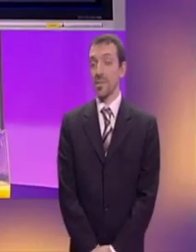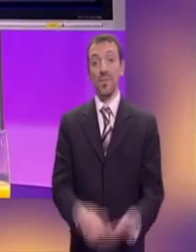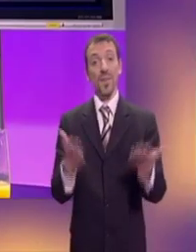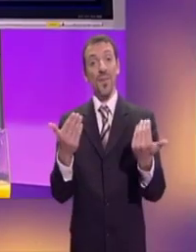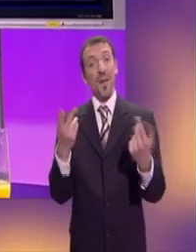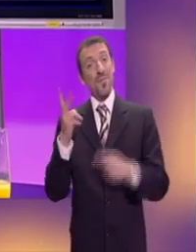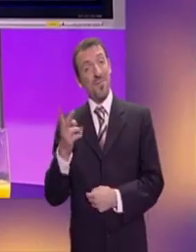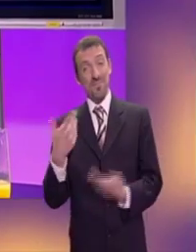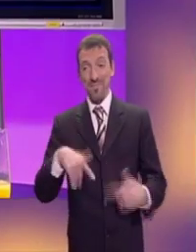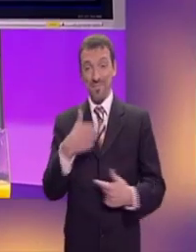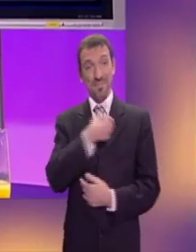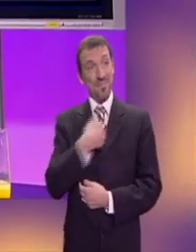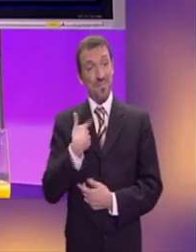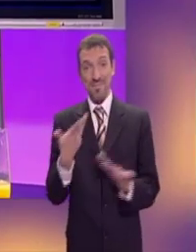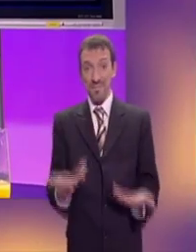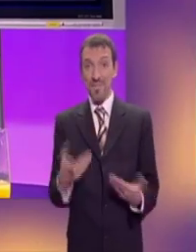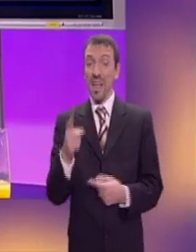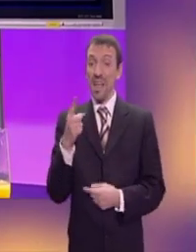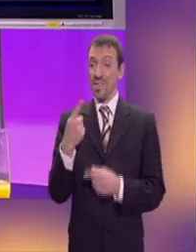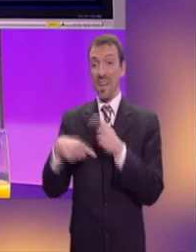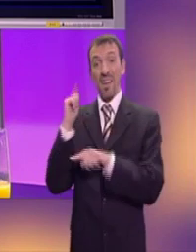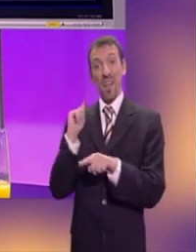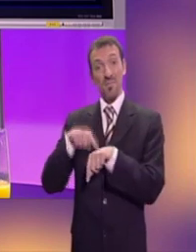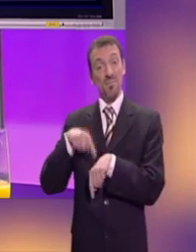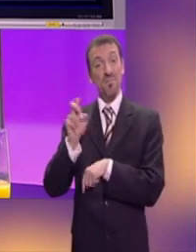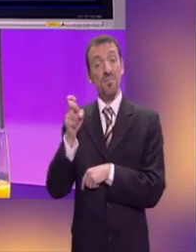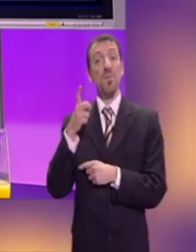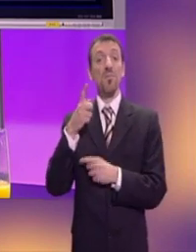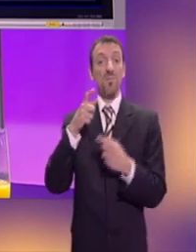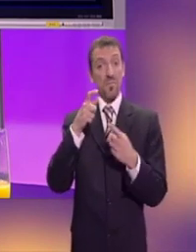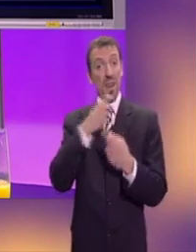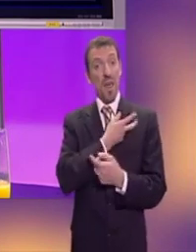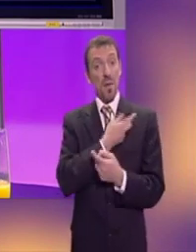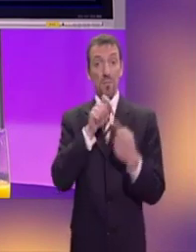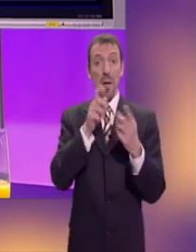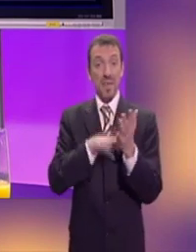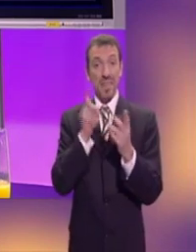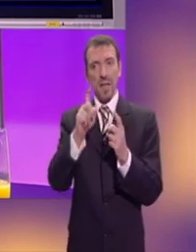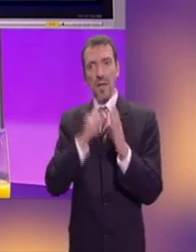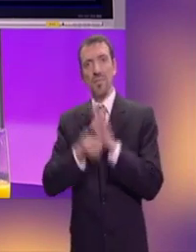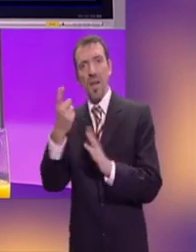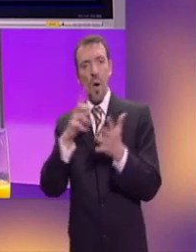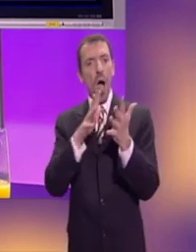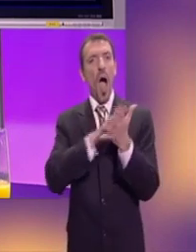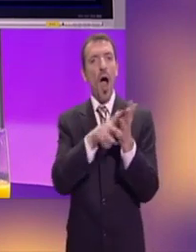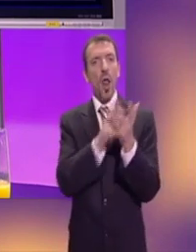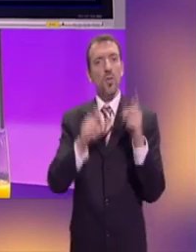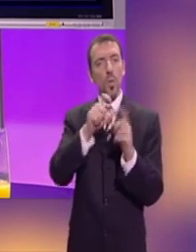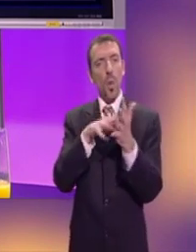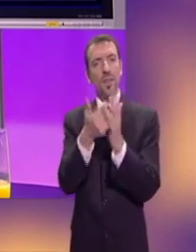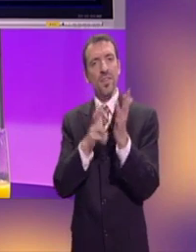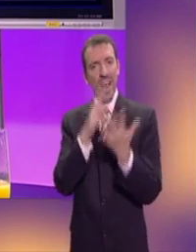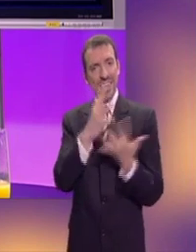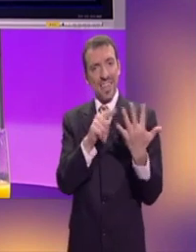Welcome back. This morning we're looking back to the last time a Labour Prime Minister resigned in office, to the resignation of Harold Wilson in